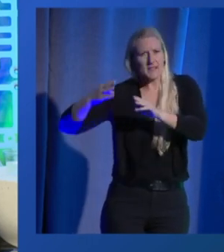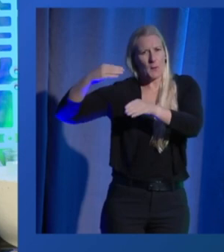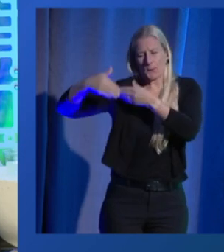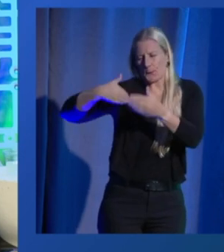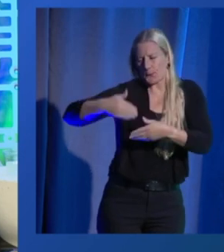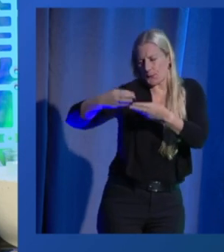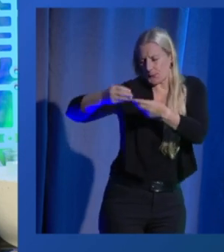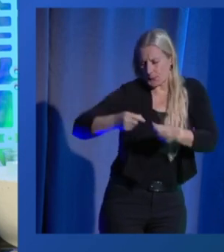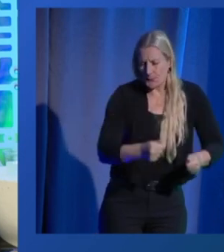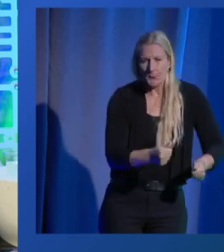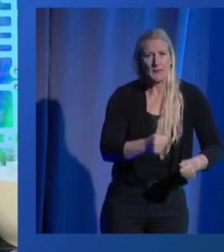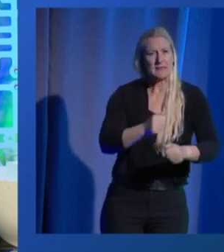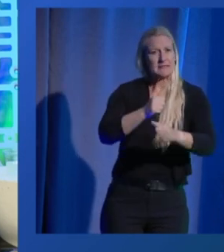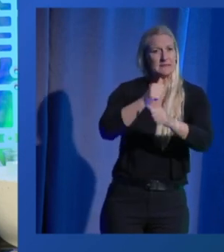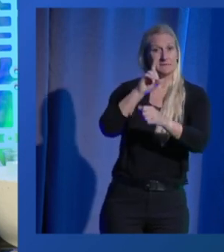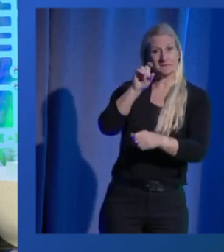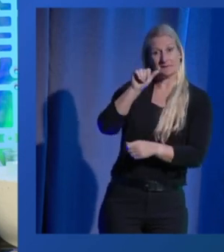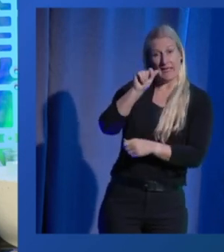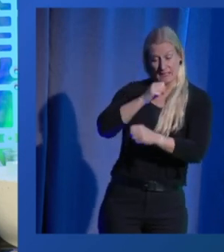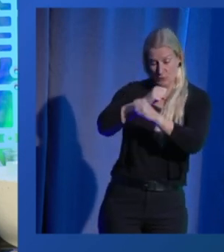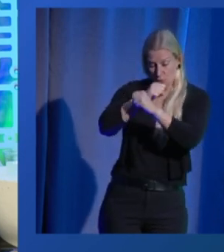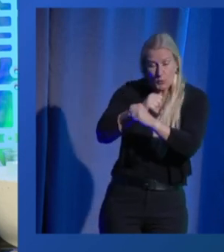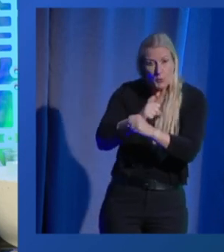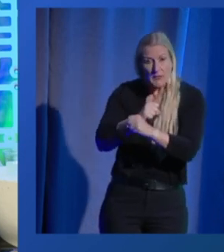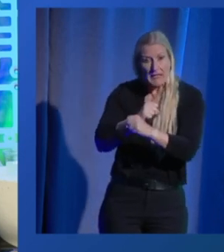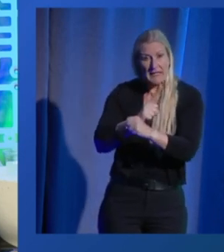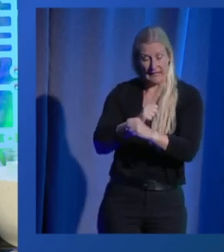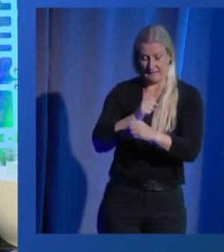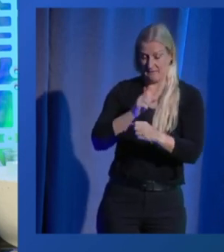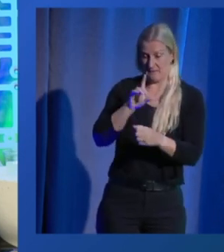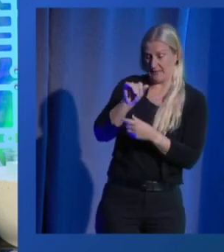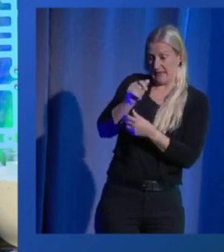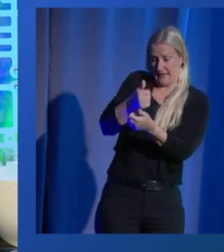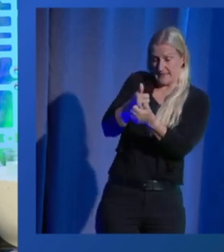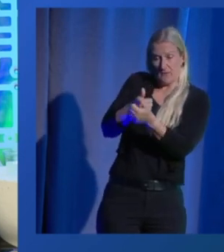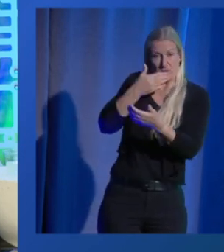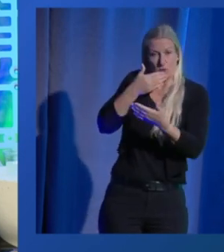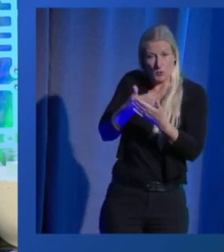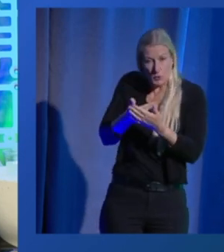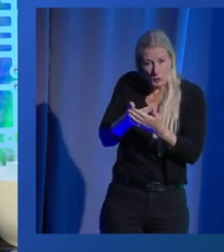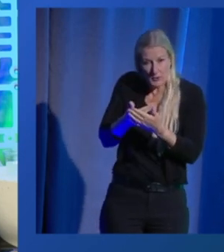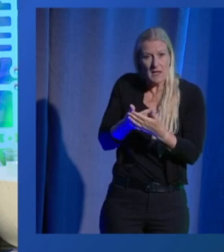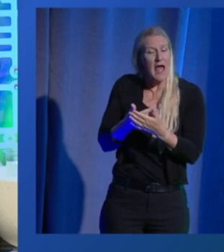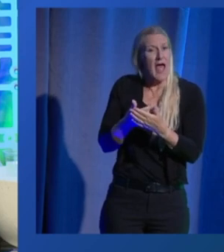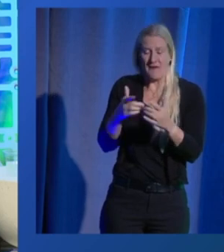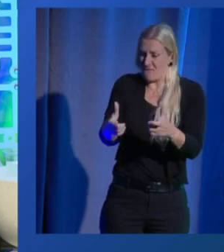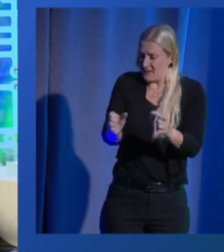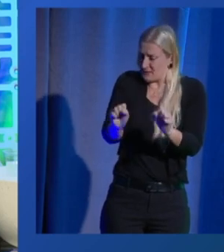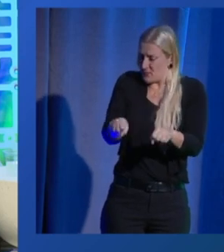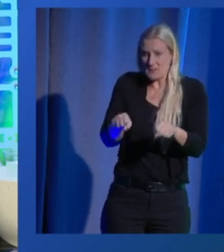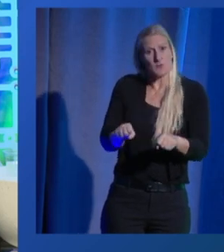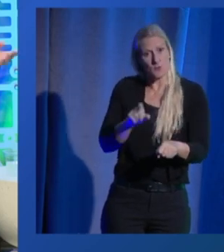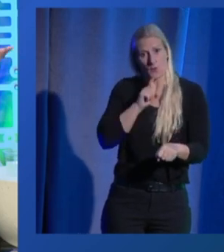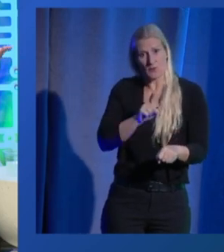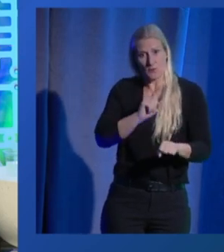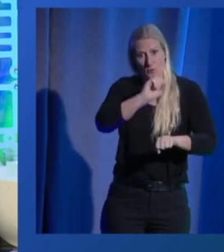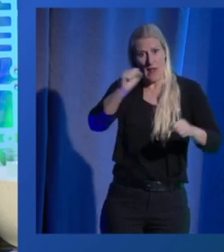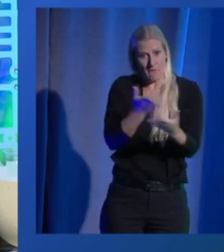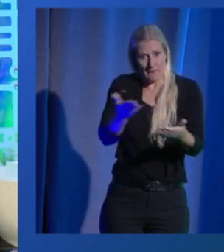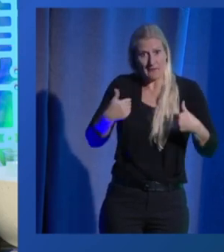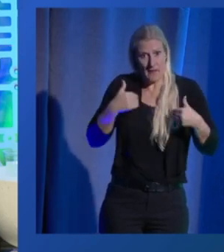integrity that data is arriving as quickly as possible so that we can inform our senior leadership and our